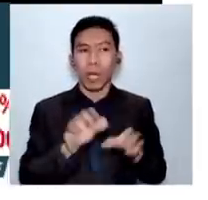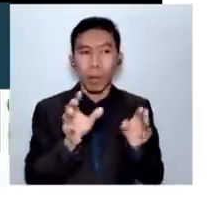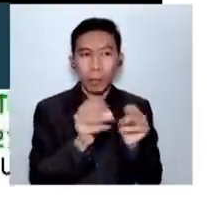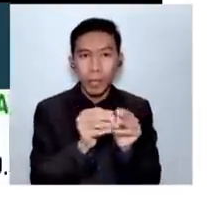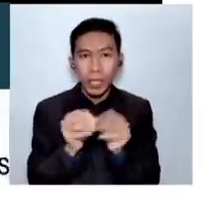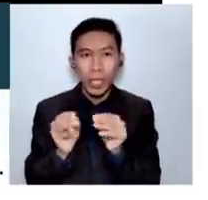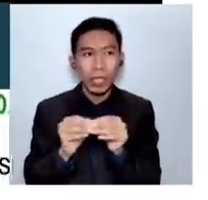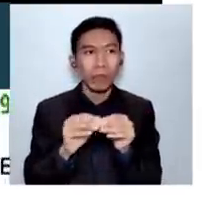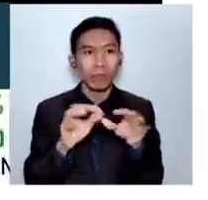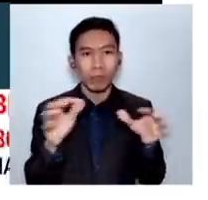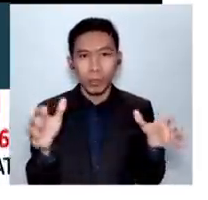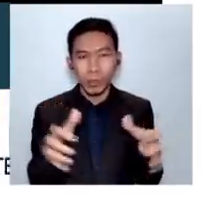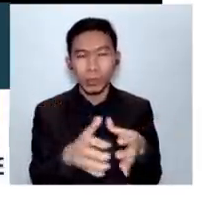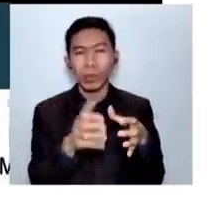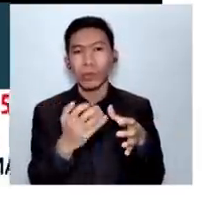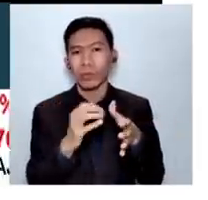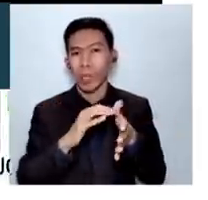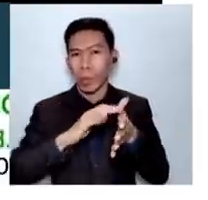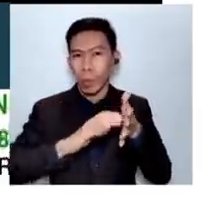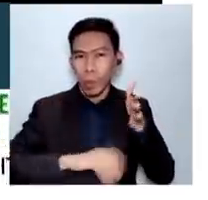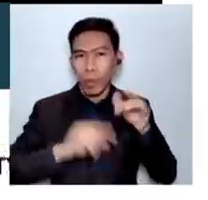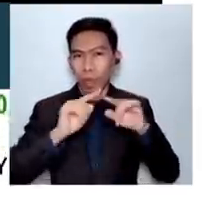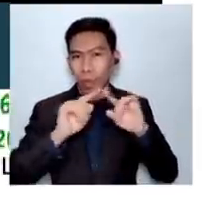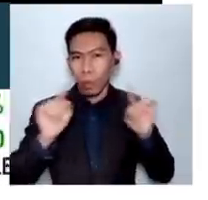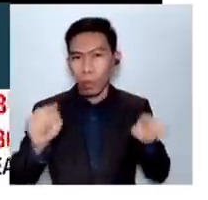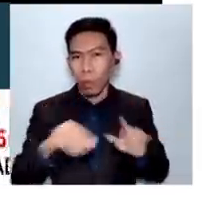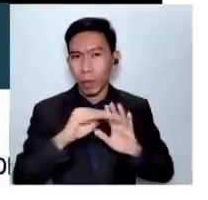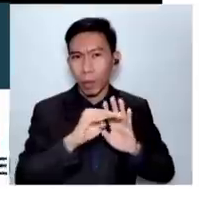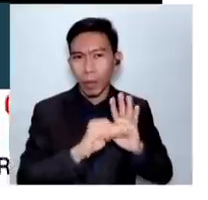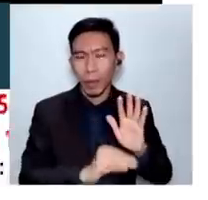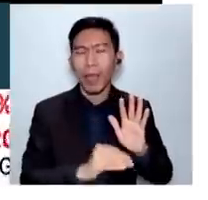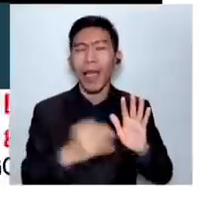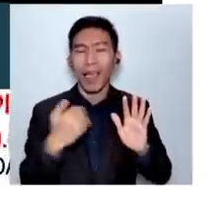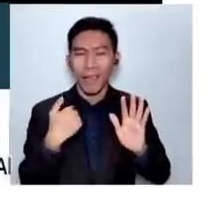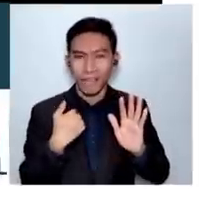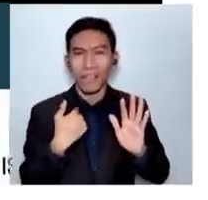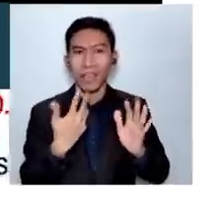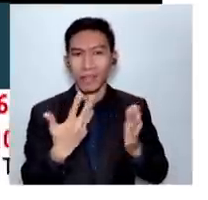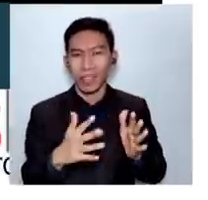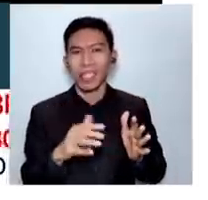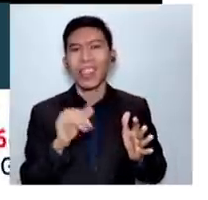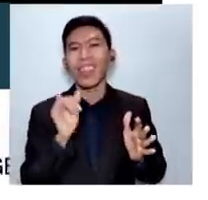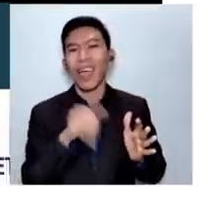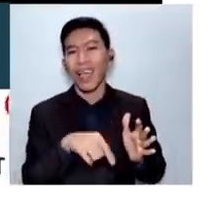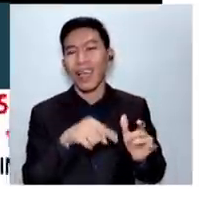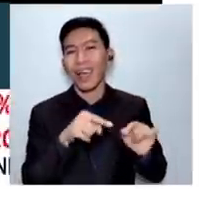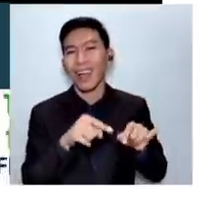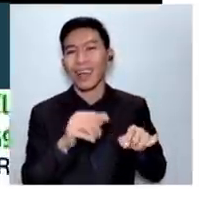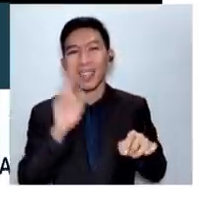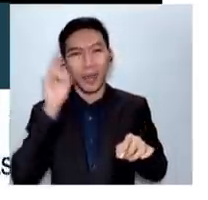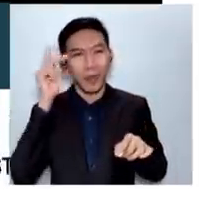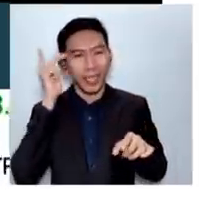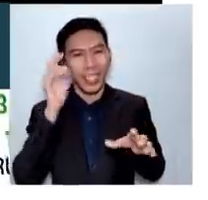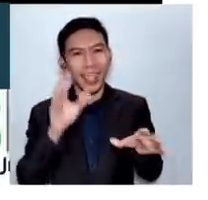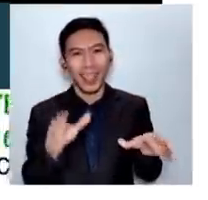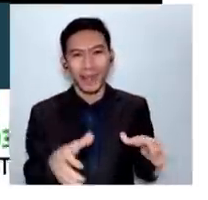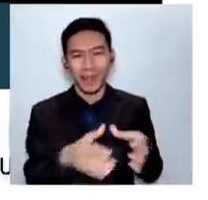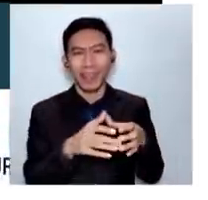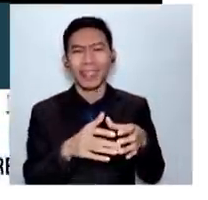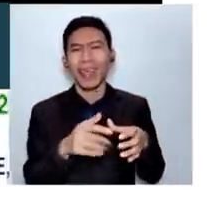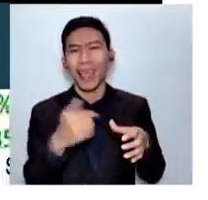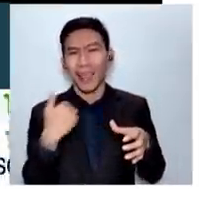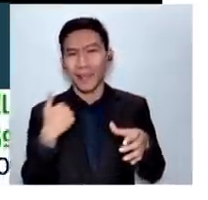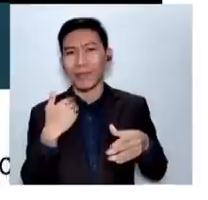writing down the resolution to be adopted. So this is how you run a real political party. It takes time. It